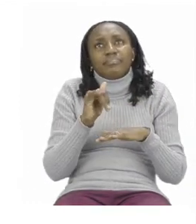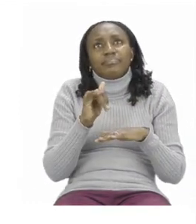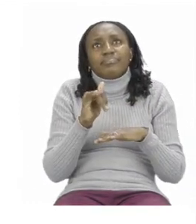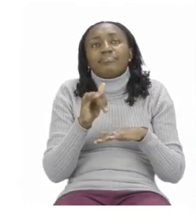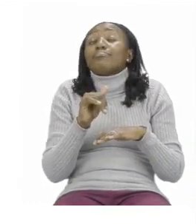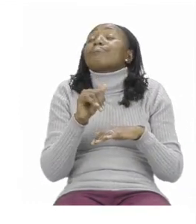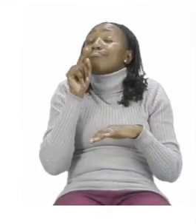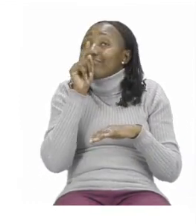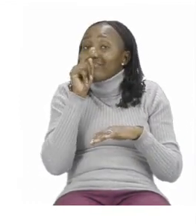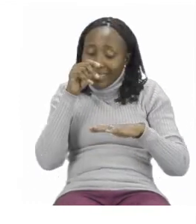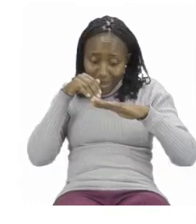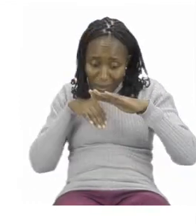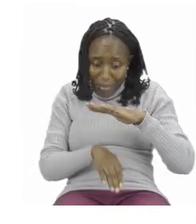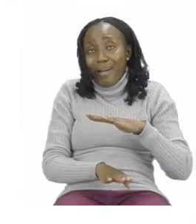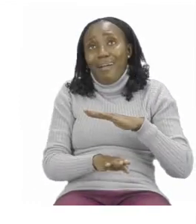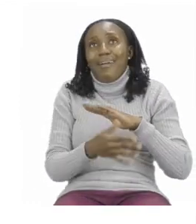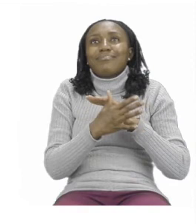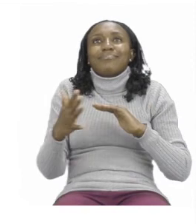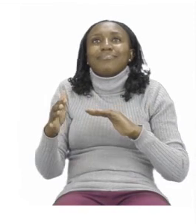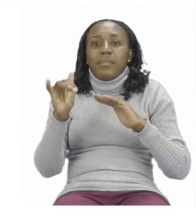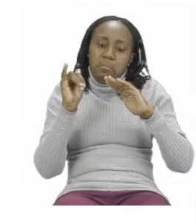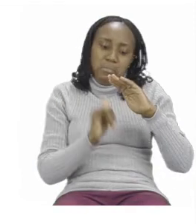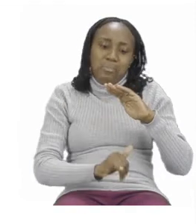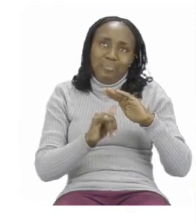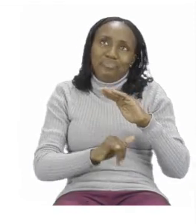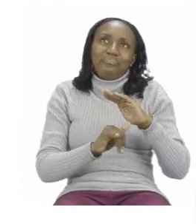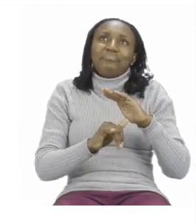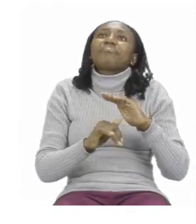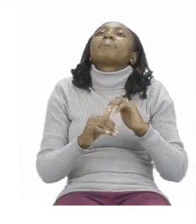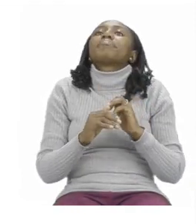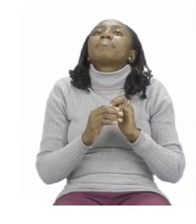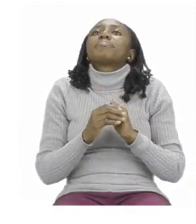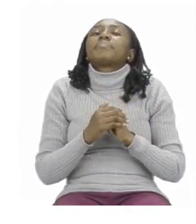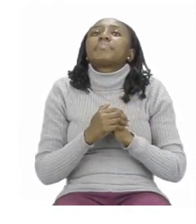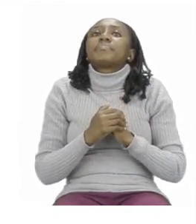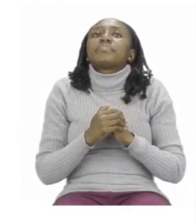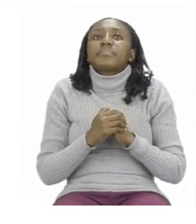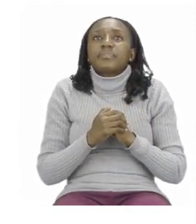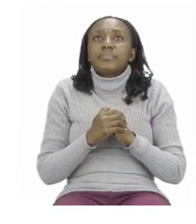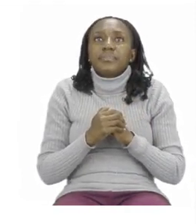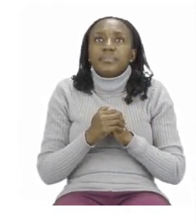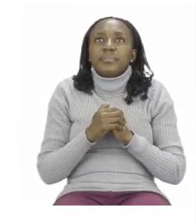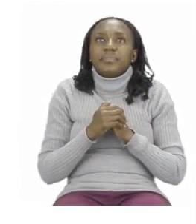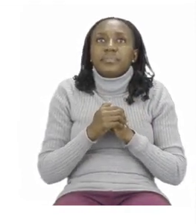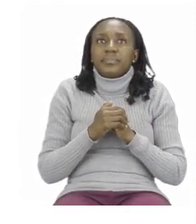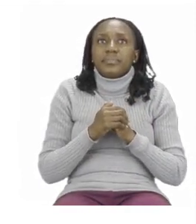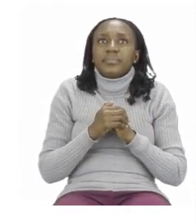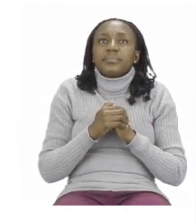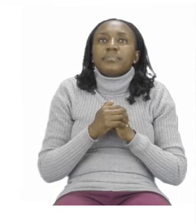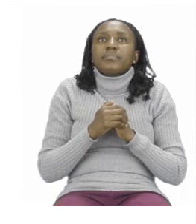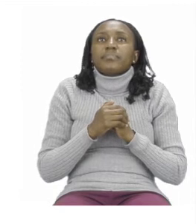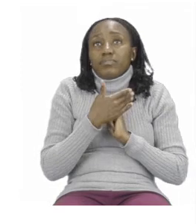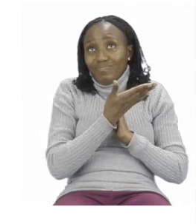goes down or underwater, so it means it sinks. And all the objects